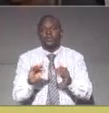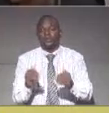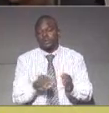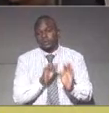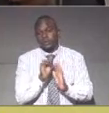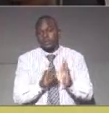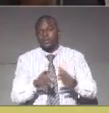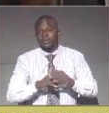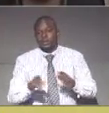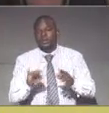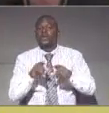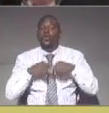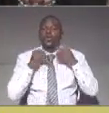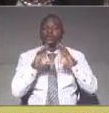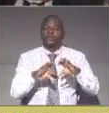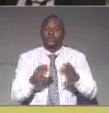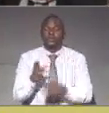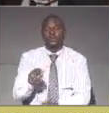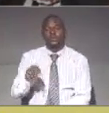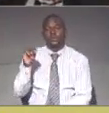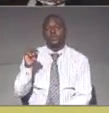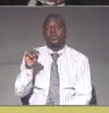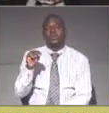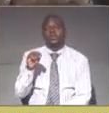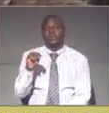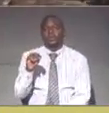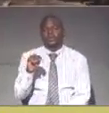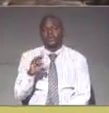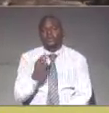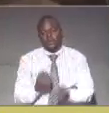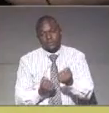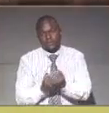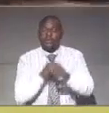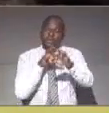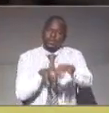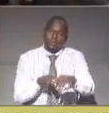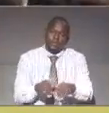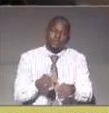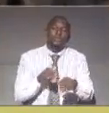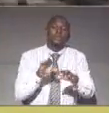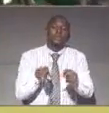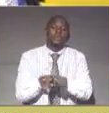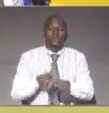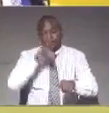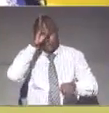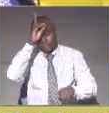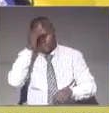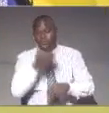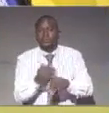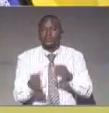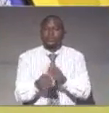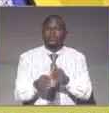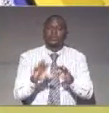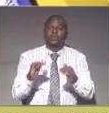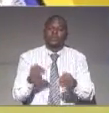includes refugees and host communities in northern and western sub-regions, supports agricultural, farming, rural infrastructure, and water